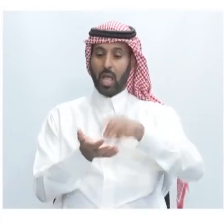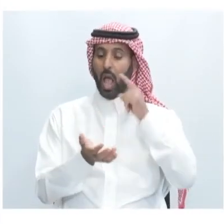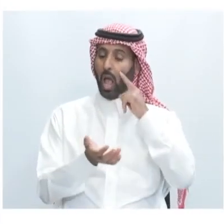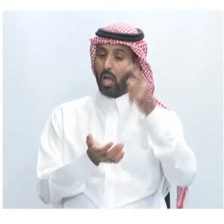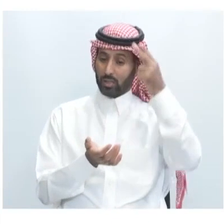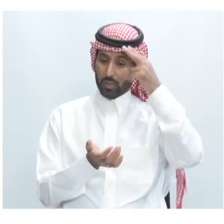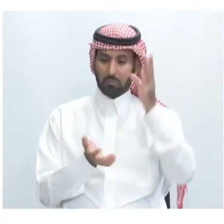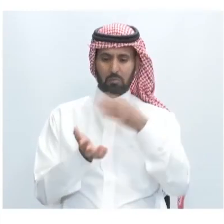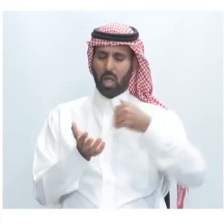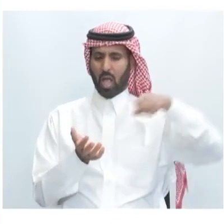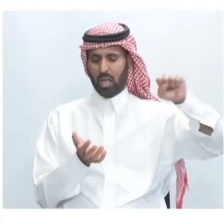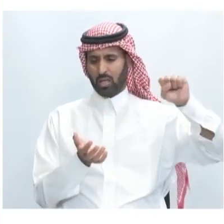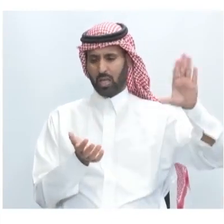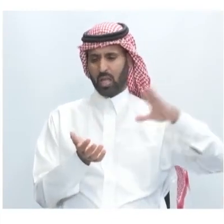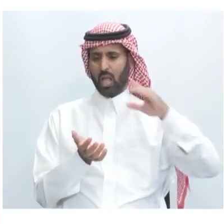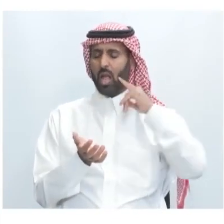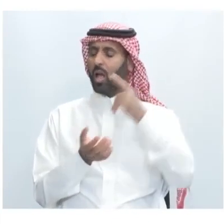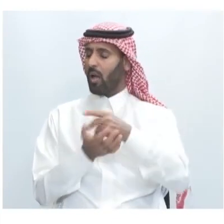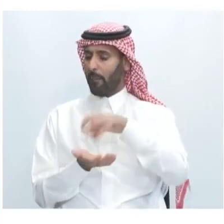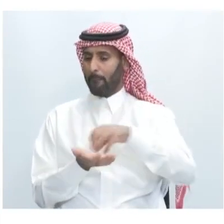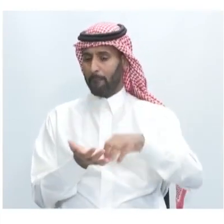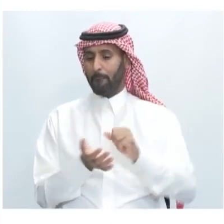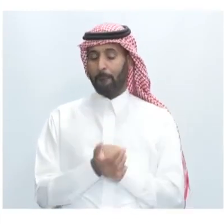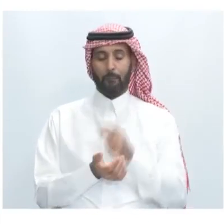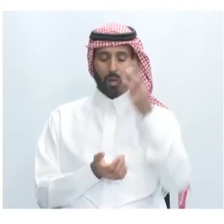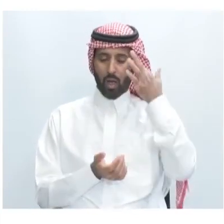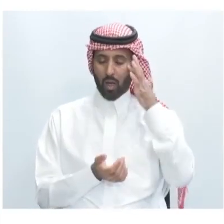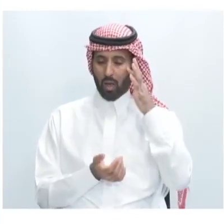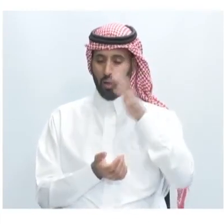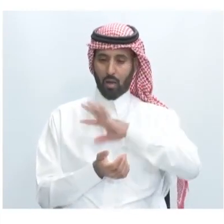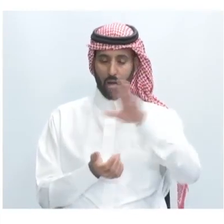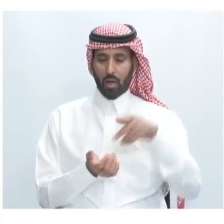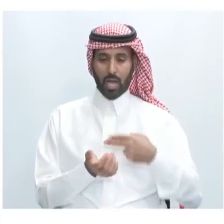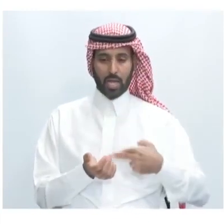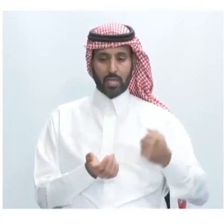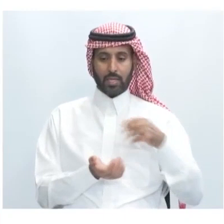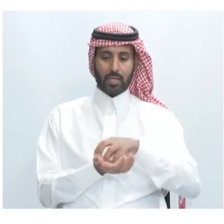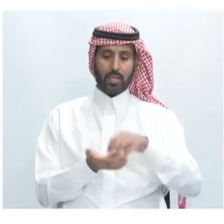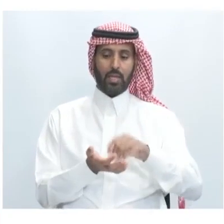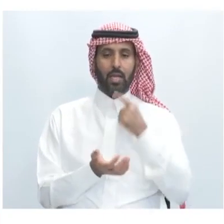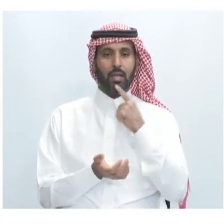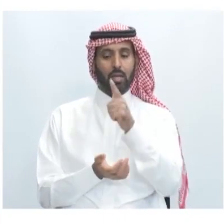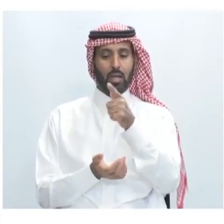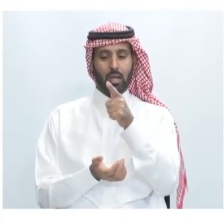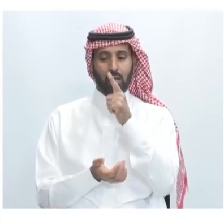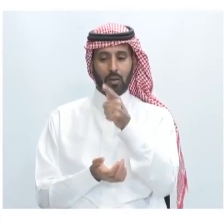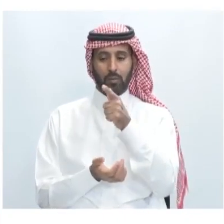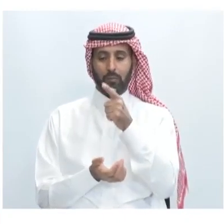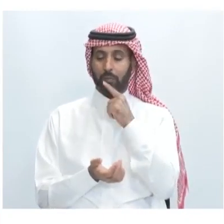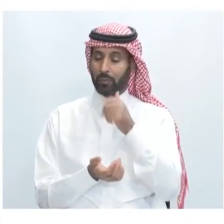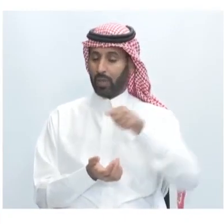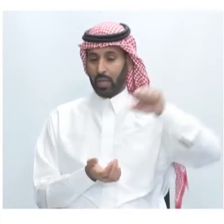nationalities, and languages, for example, Mexico, Venezuelan, and Spanish language.